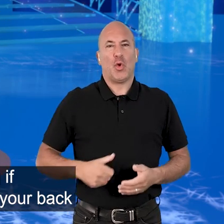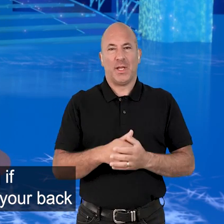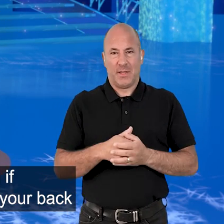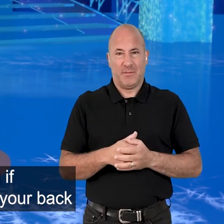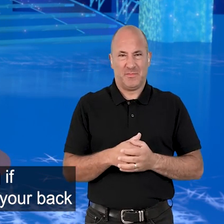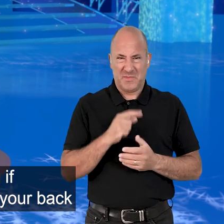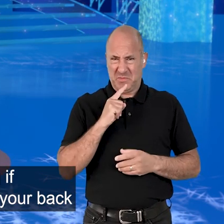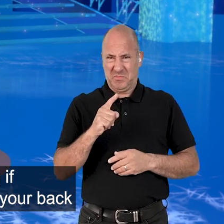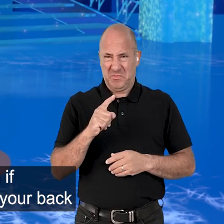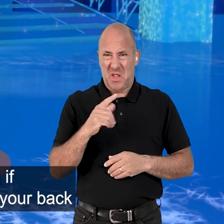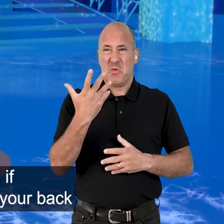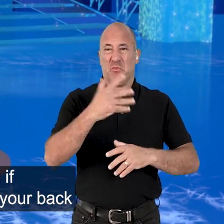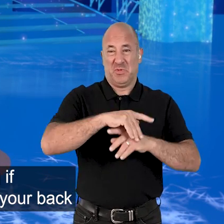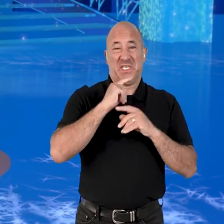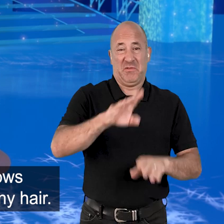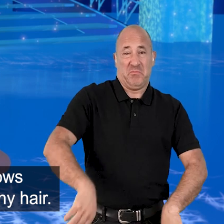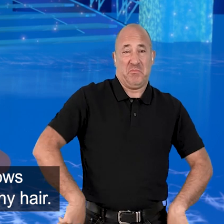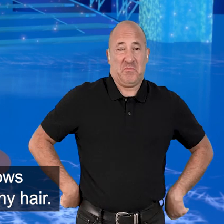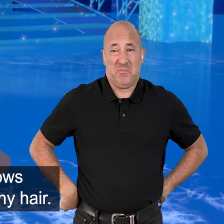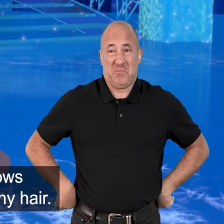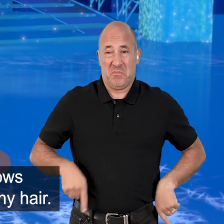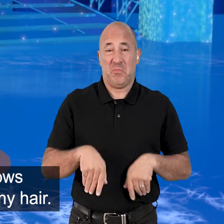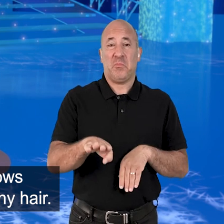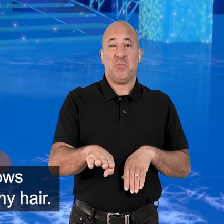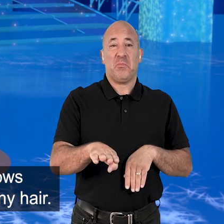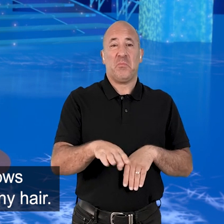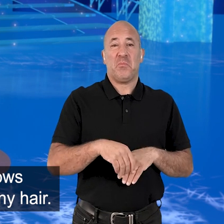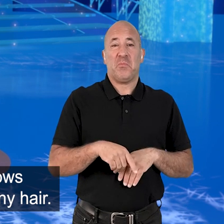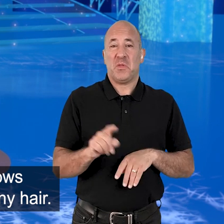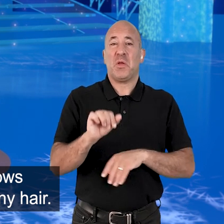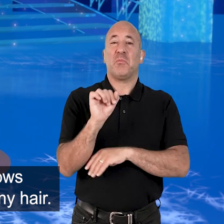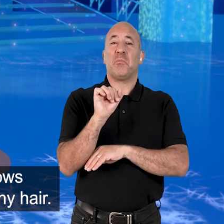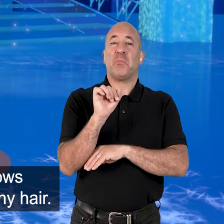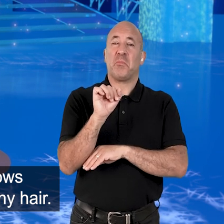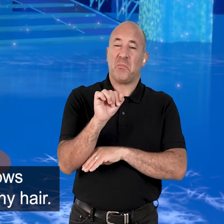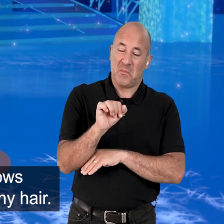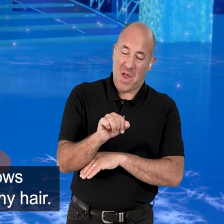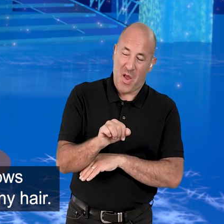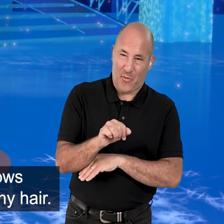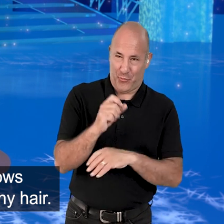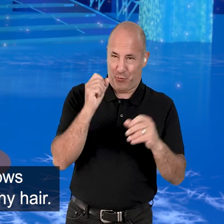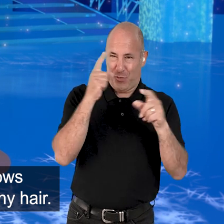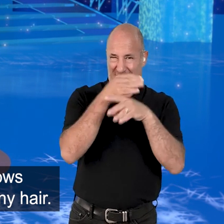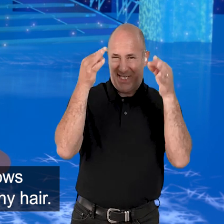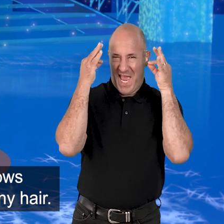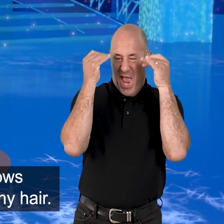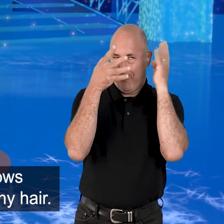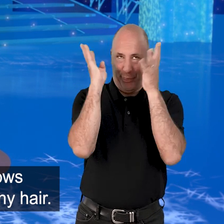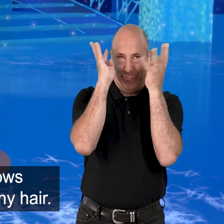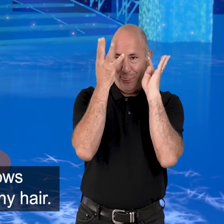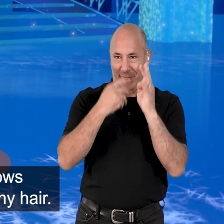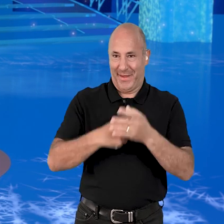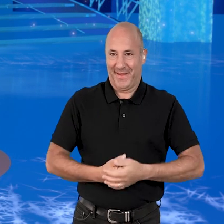hold your elbows behind your back. Take one leg forward, he bows forward, revealing his rather funny